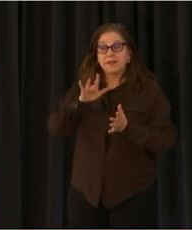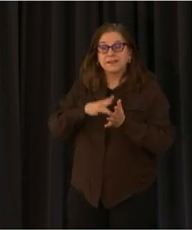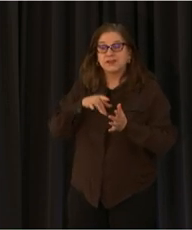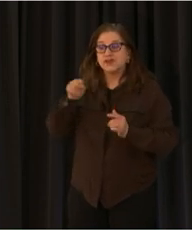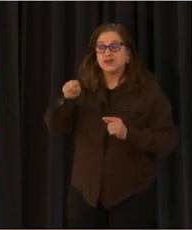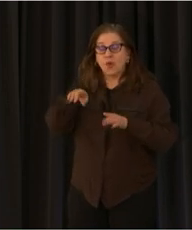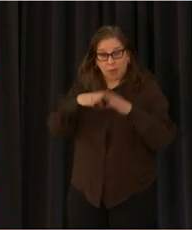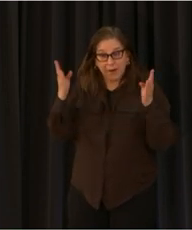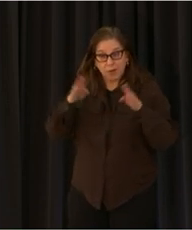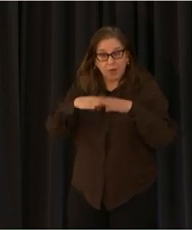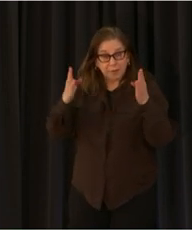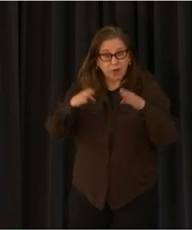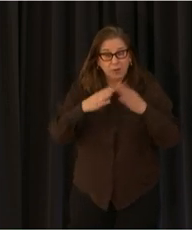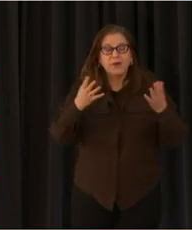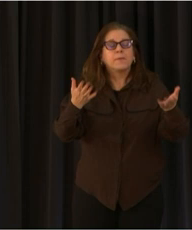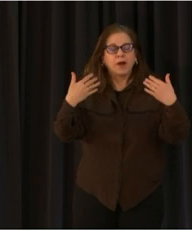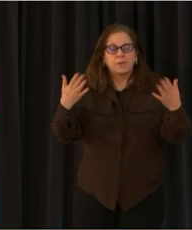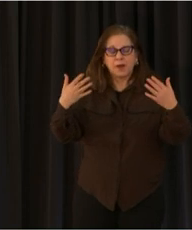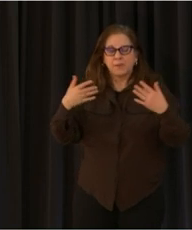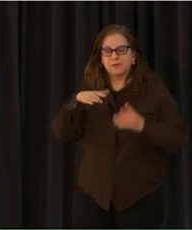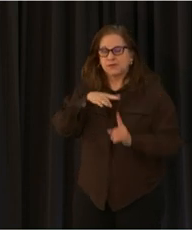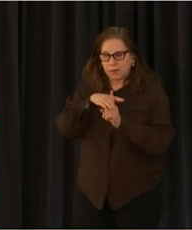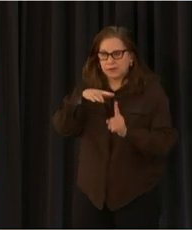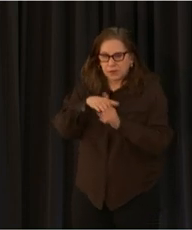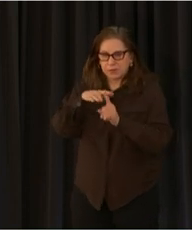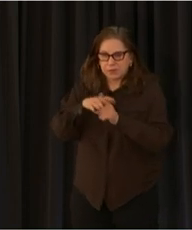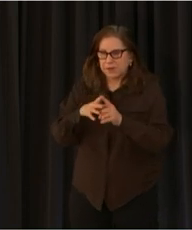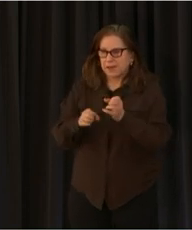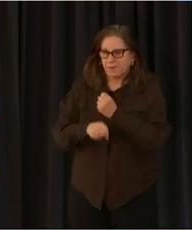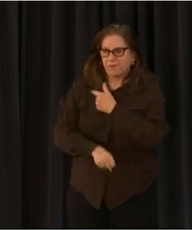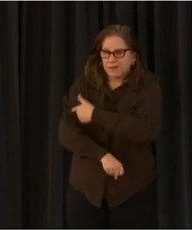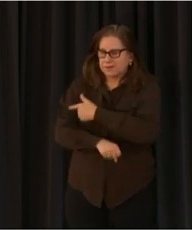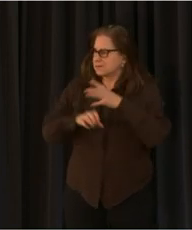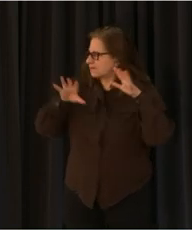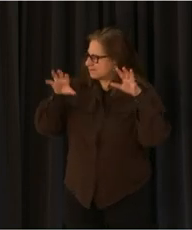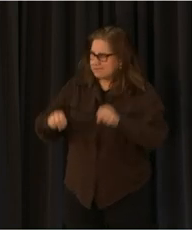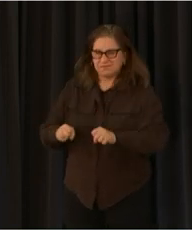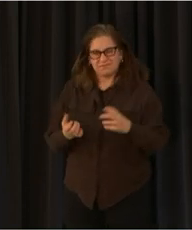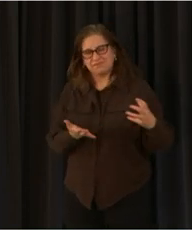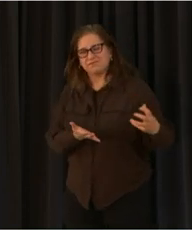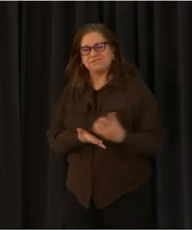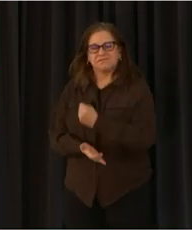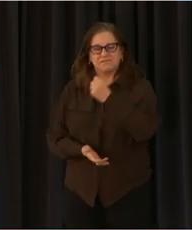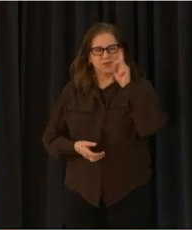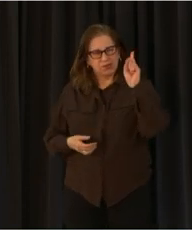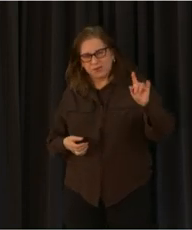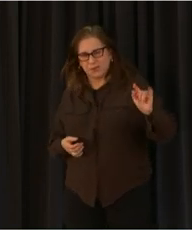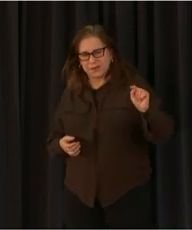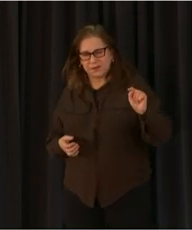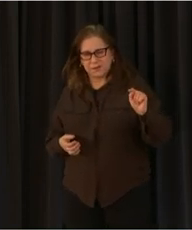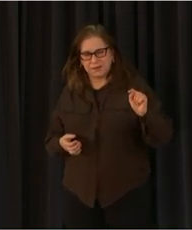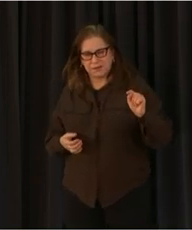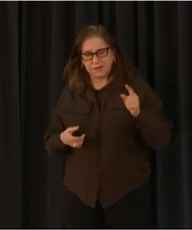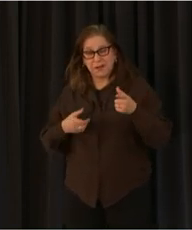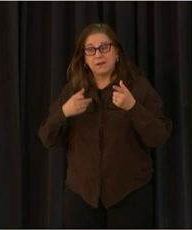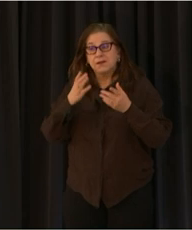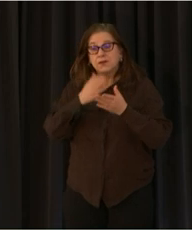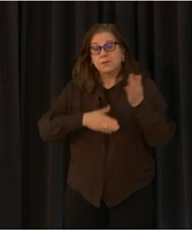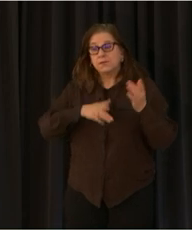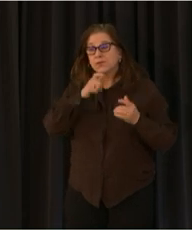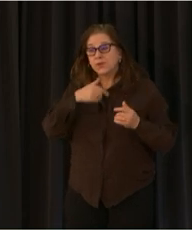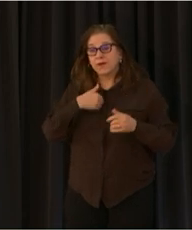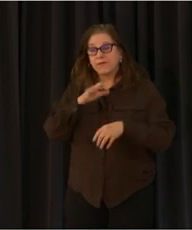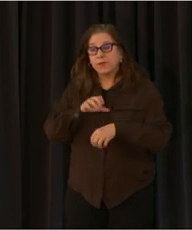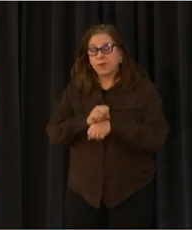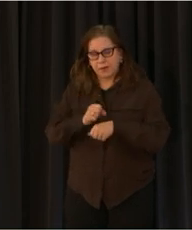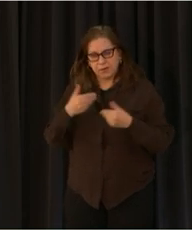to accommodate more individuals on the already existing days. Again, individuals who had appointments scheduled with hospitals